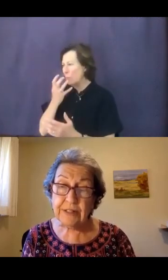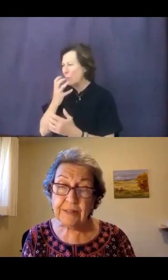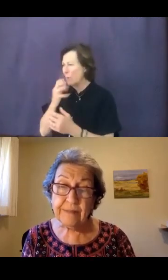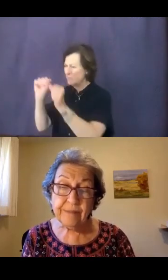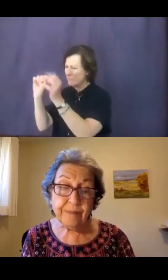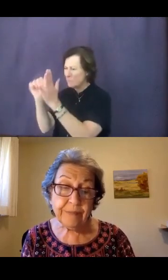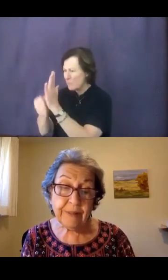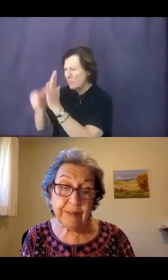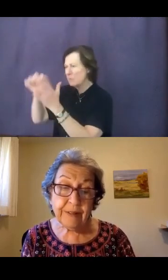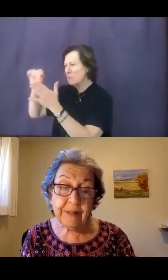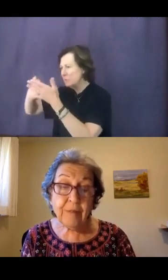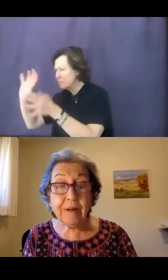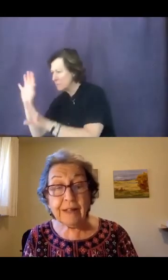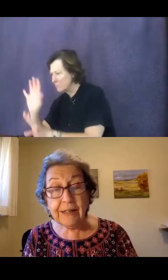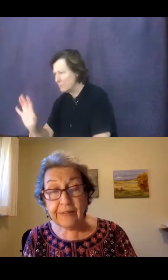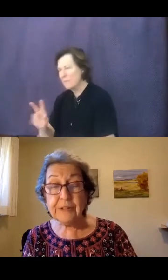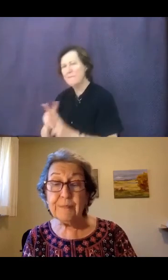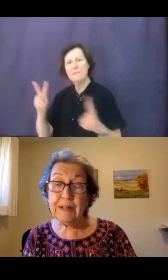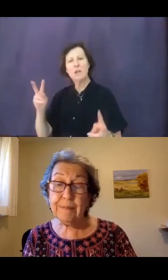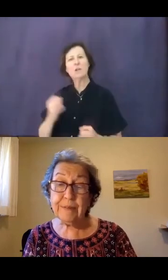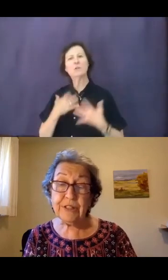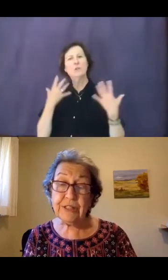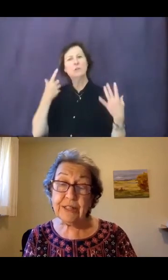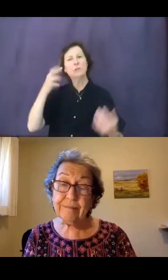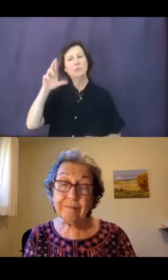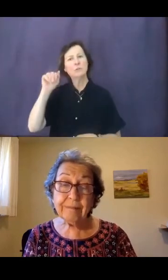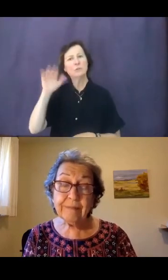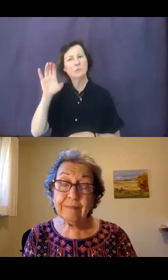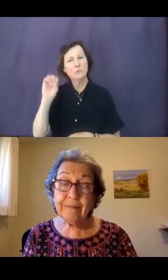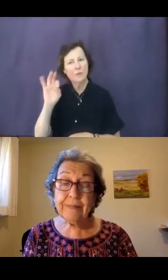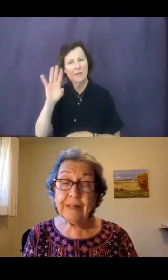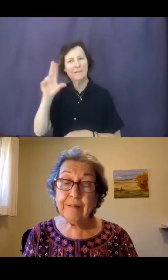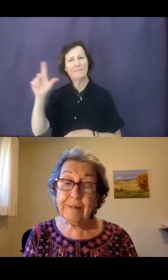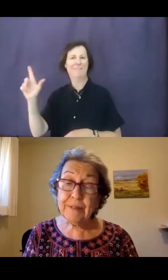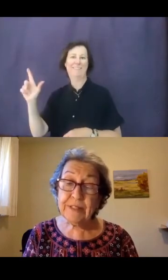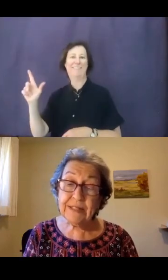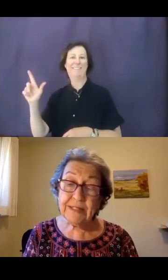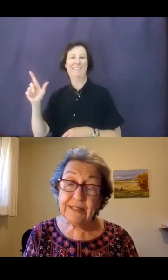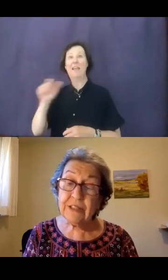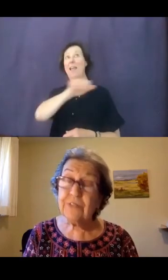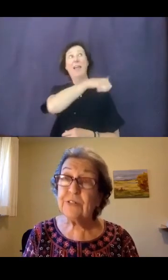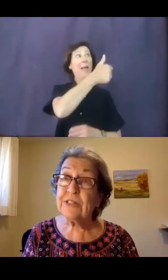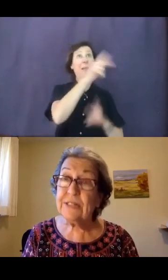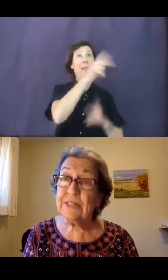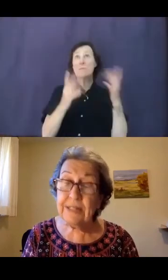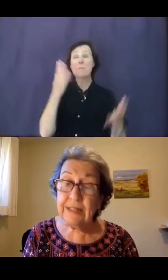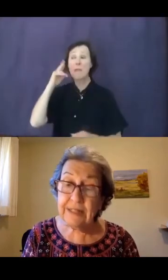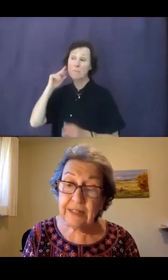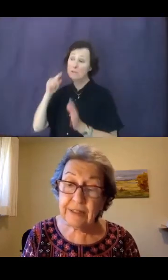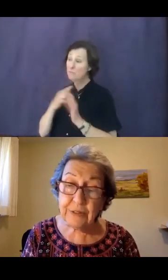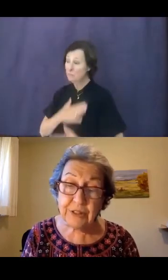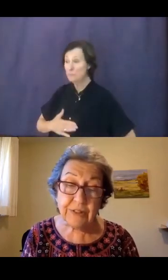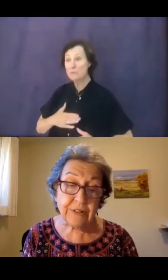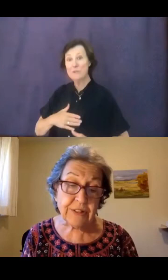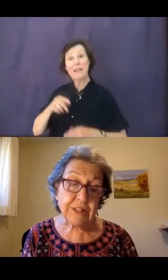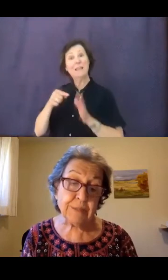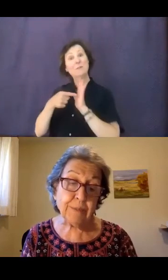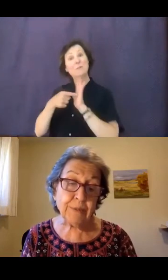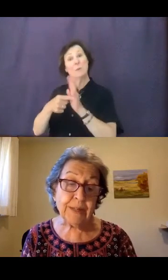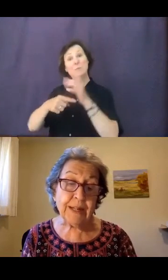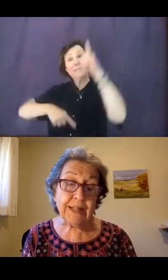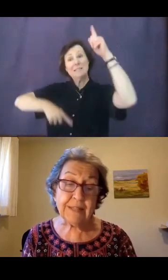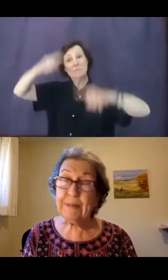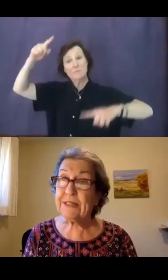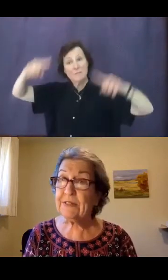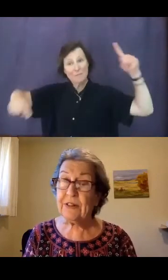art, while others might appreciate that it represents the diversity and inclusion that are such